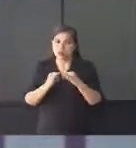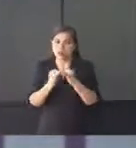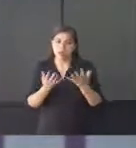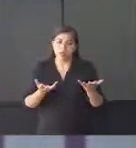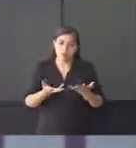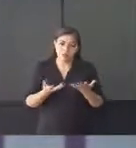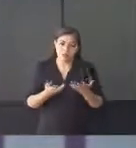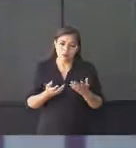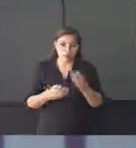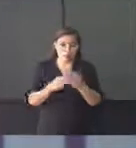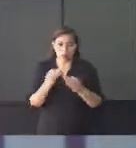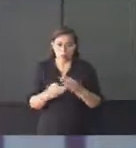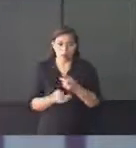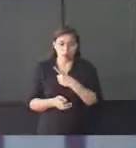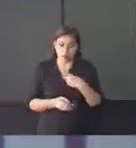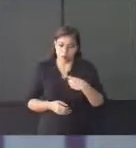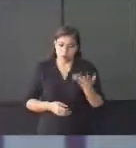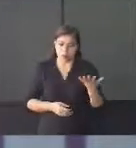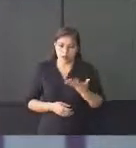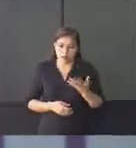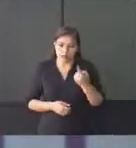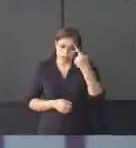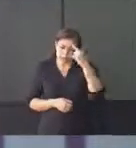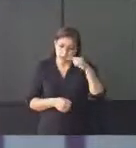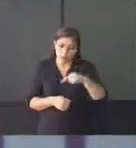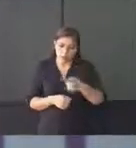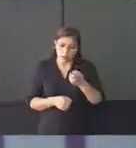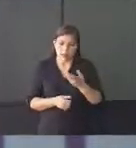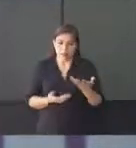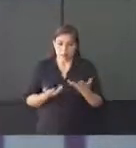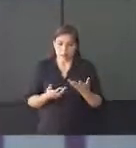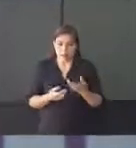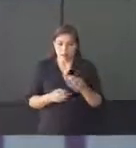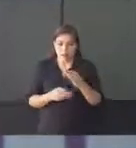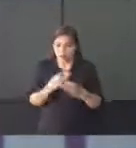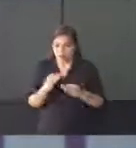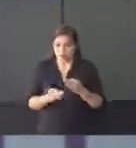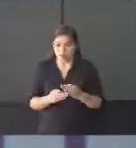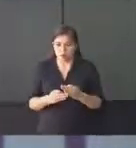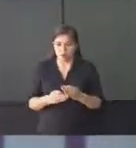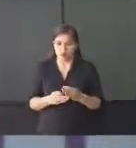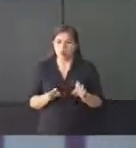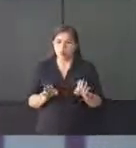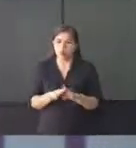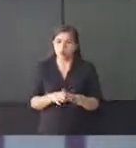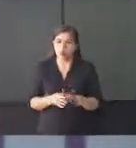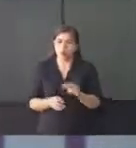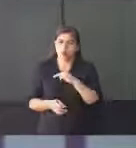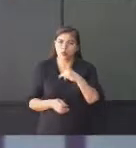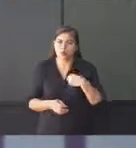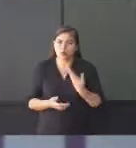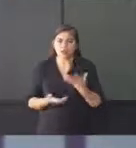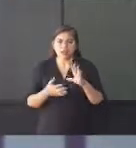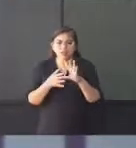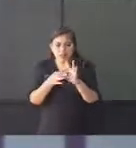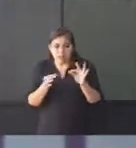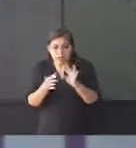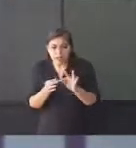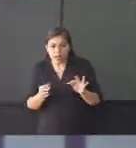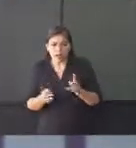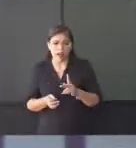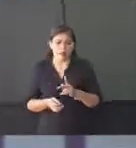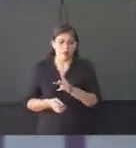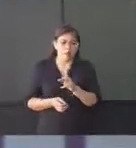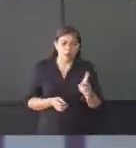institutions that do what they have to do, and this is what we have to generalize. How are we able to explain